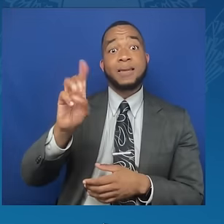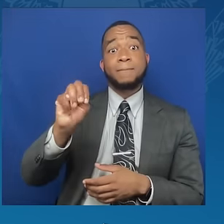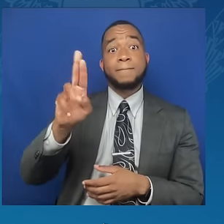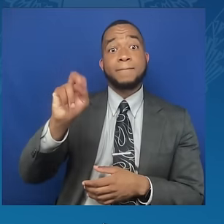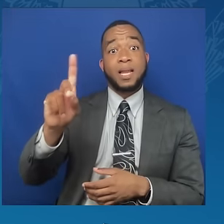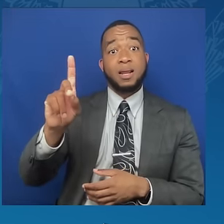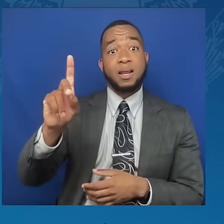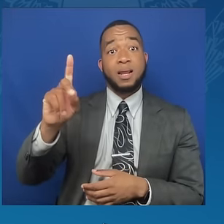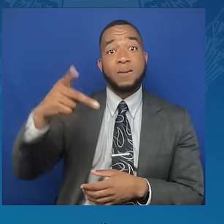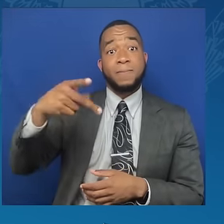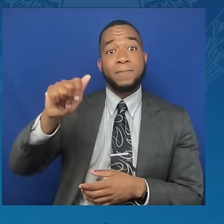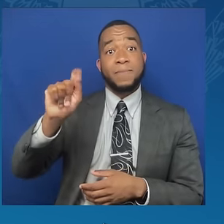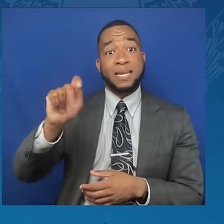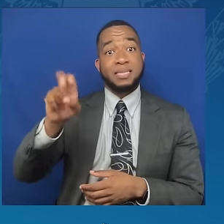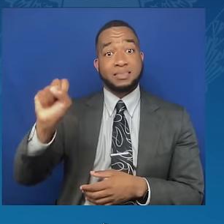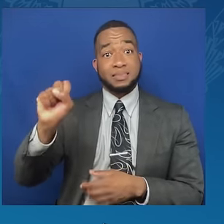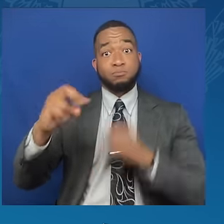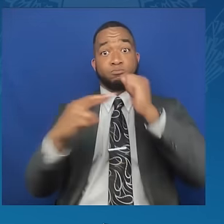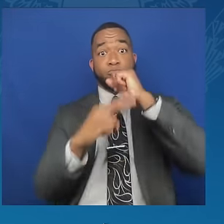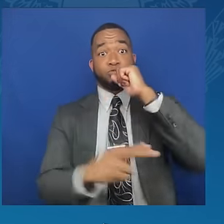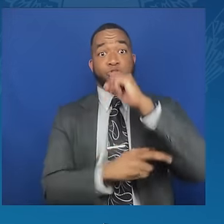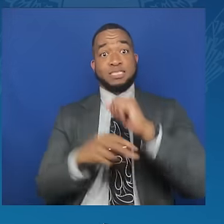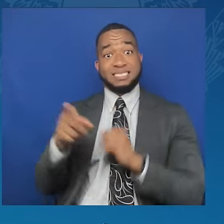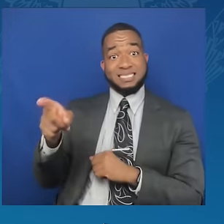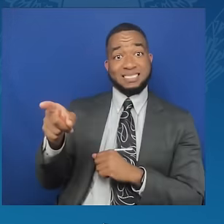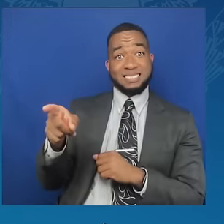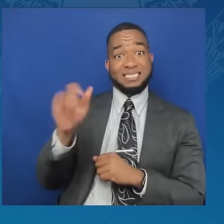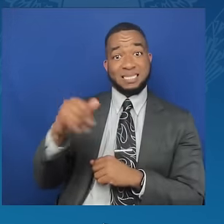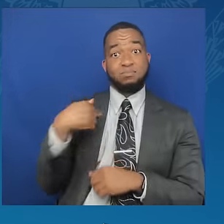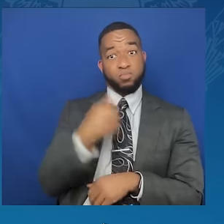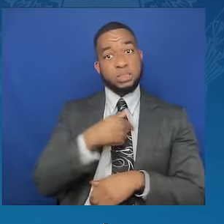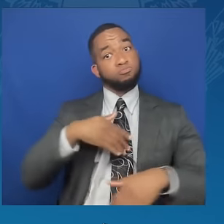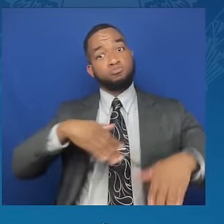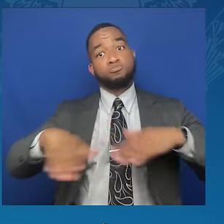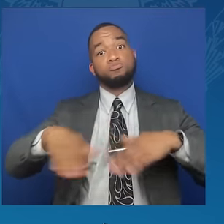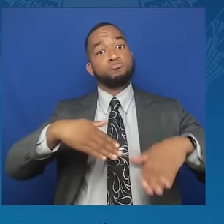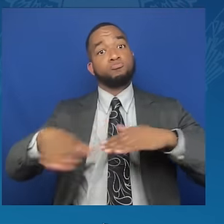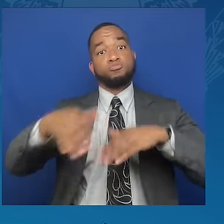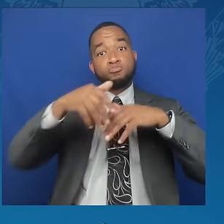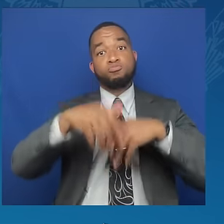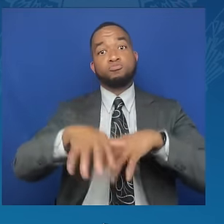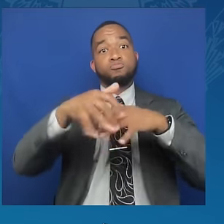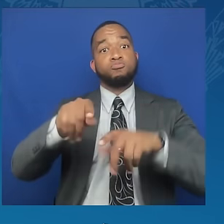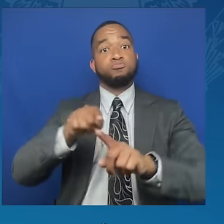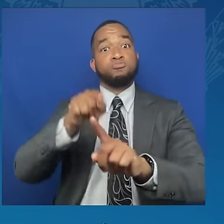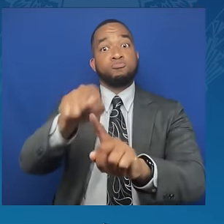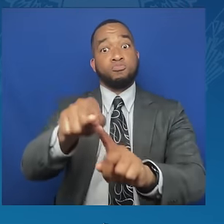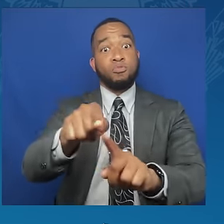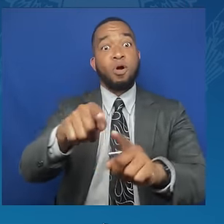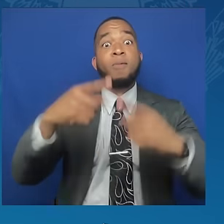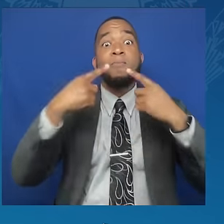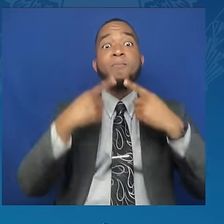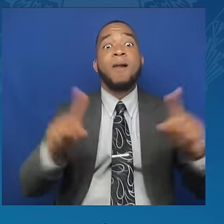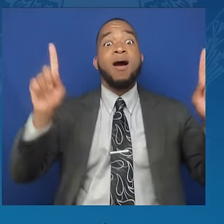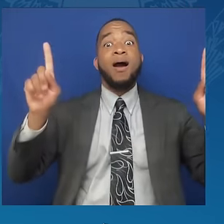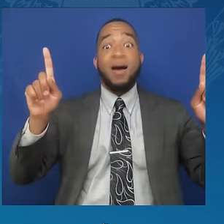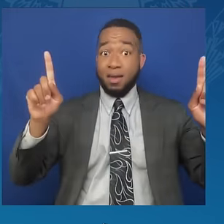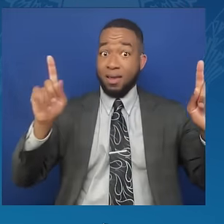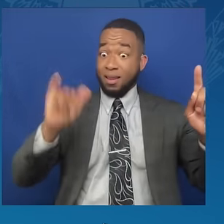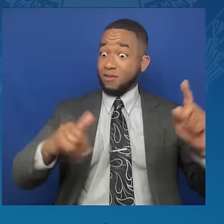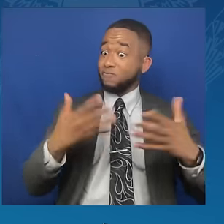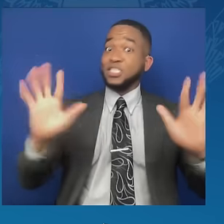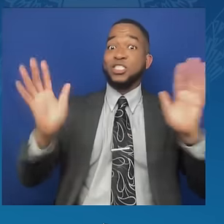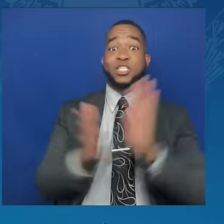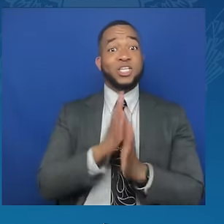does not end on the other side. It continues in every vote that's cast, every vote that's